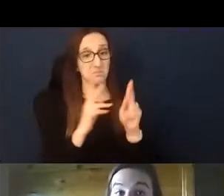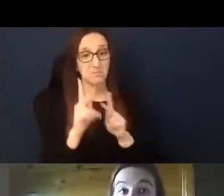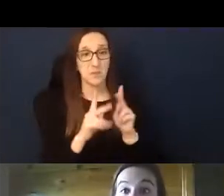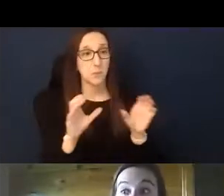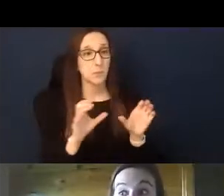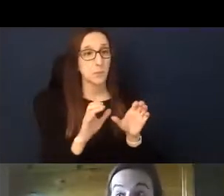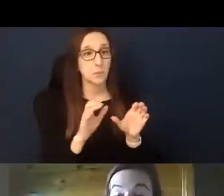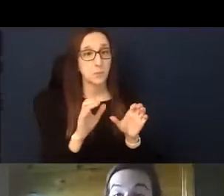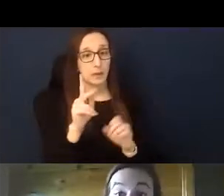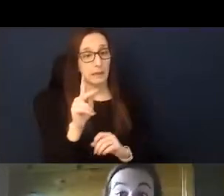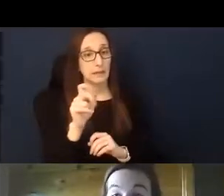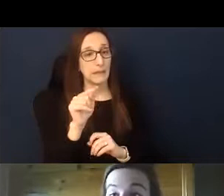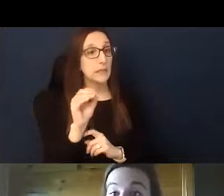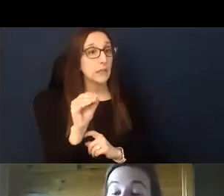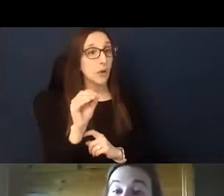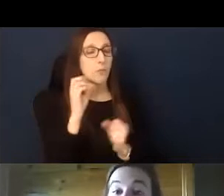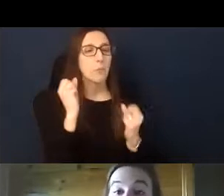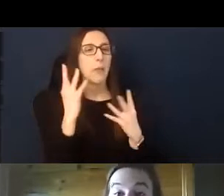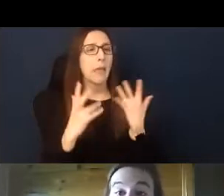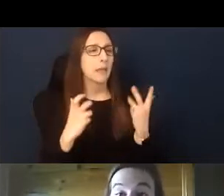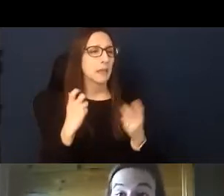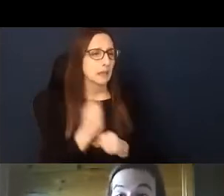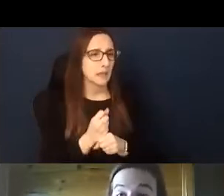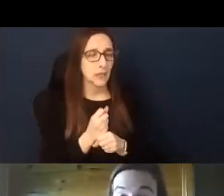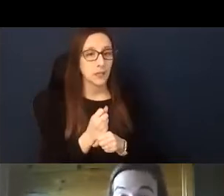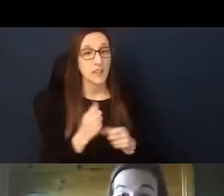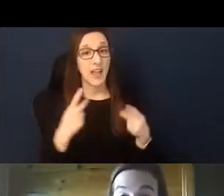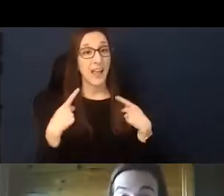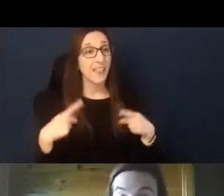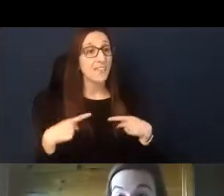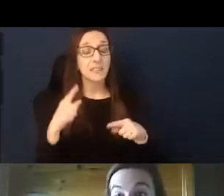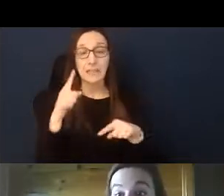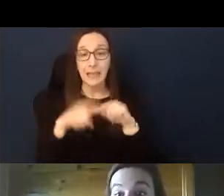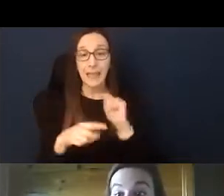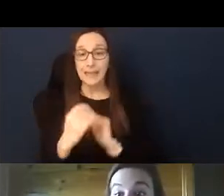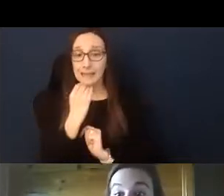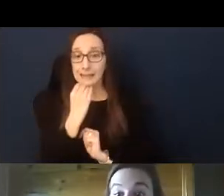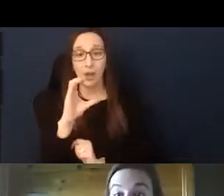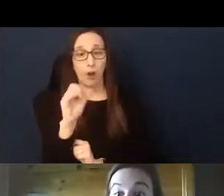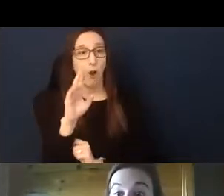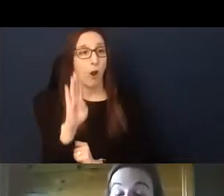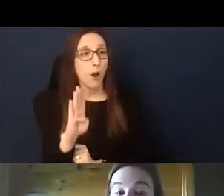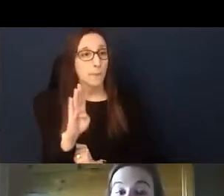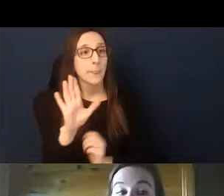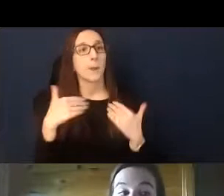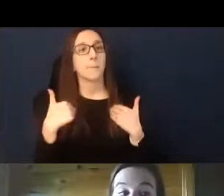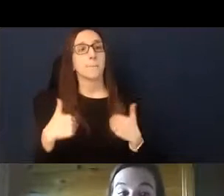done the keto diet for years and they physically cannot eat a carb because their body is